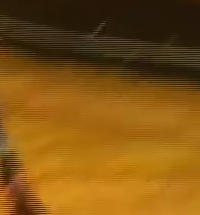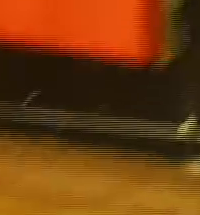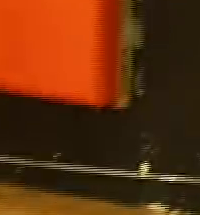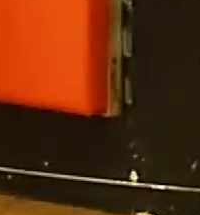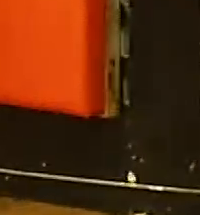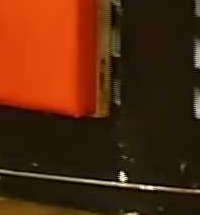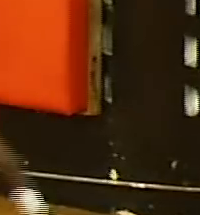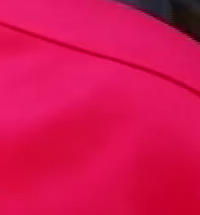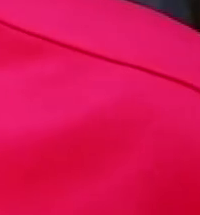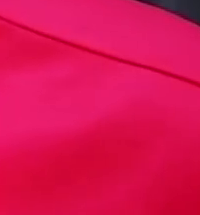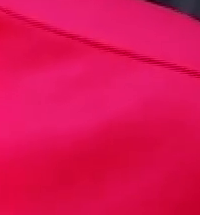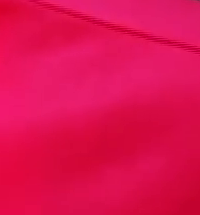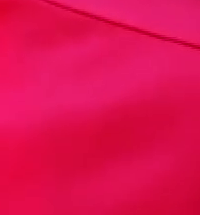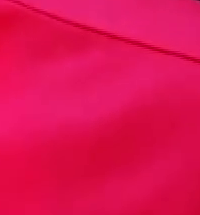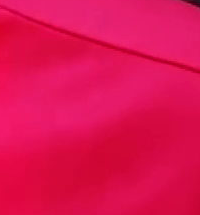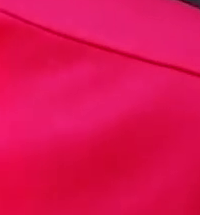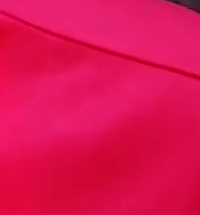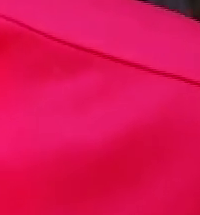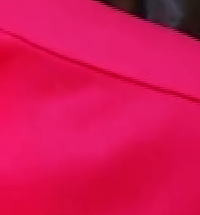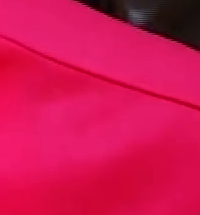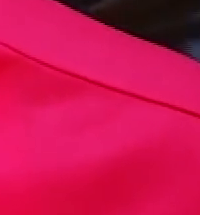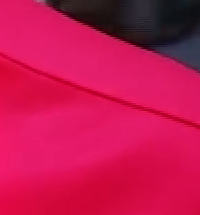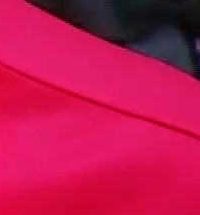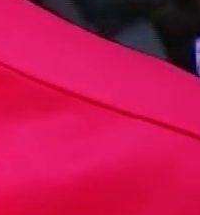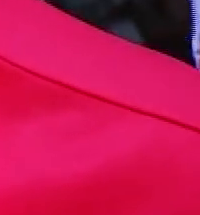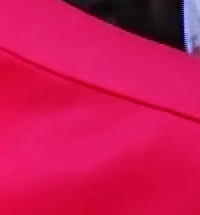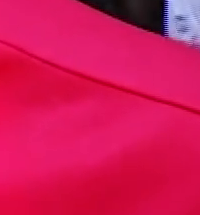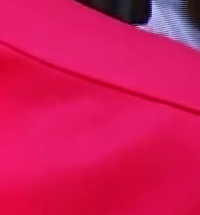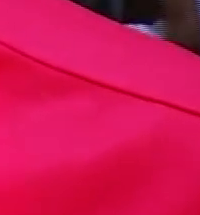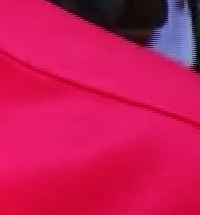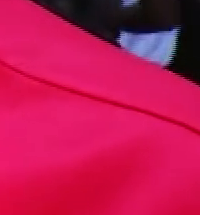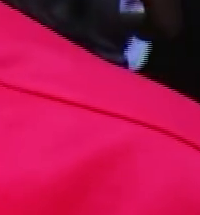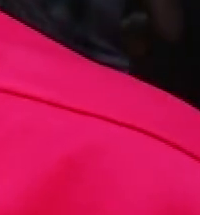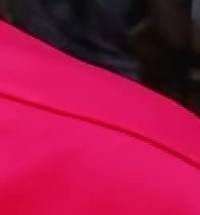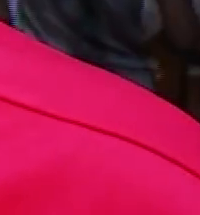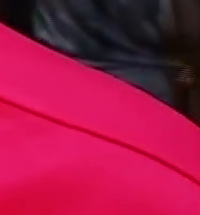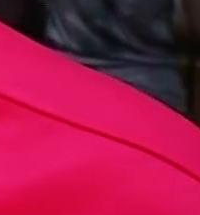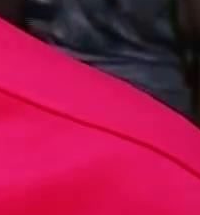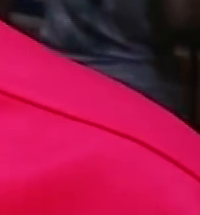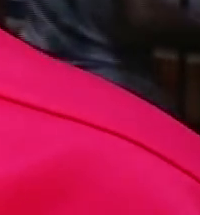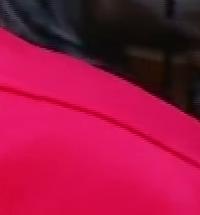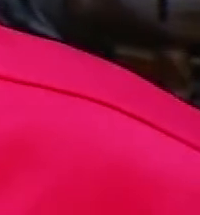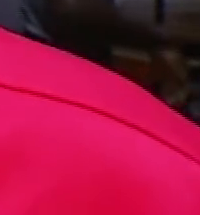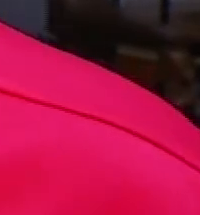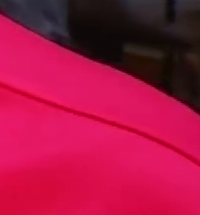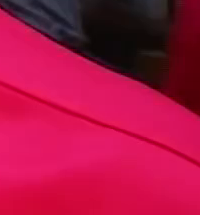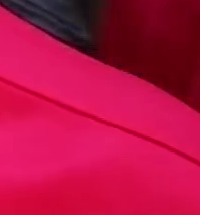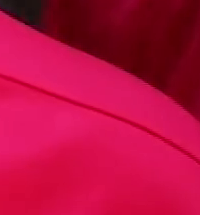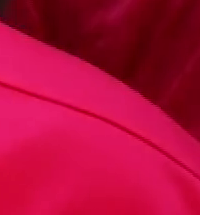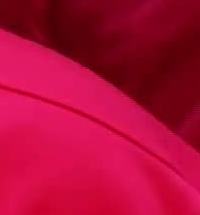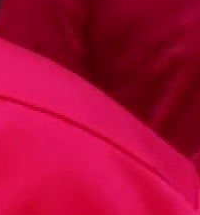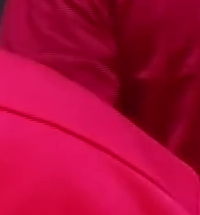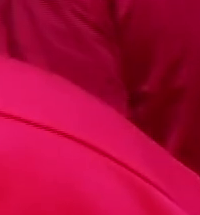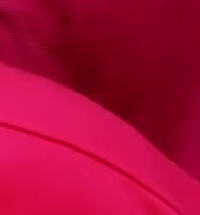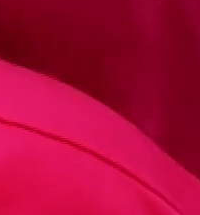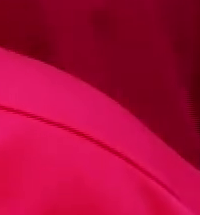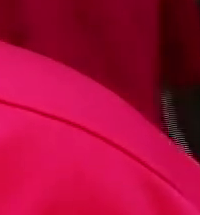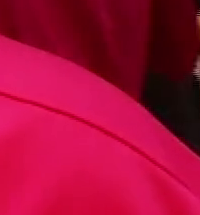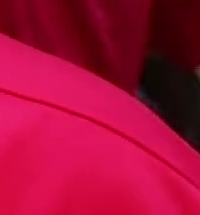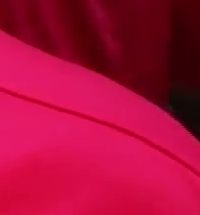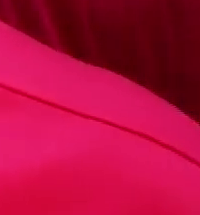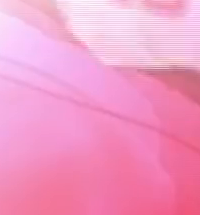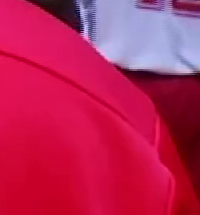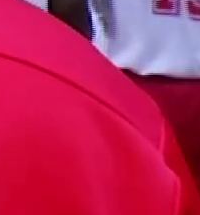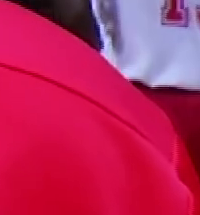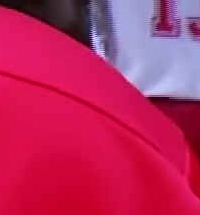36-26. We got to get better defensively. We miss a lot of defensive assignments that lead to easy baskets. So we can go back to the drawing board. We're going to work on it and we